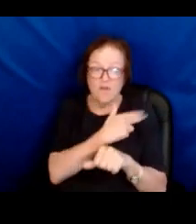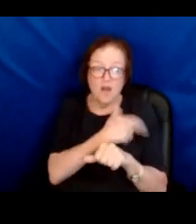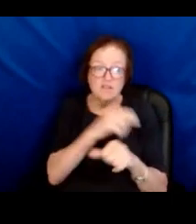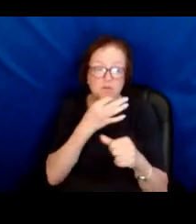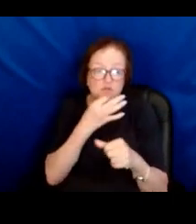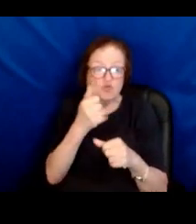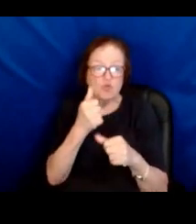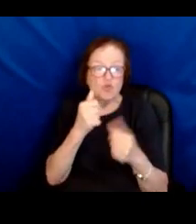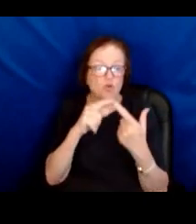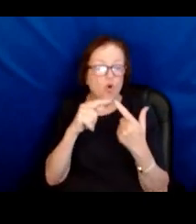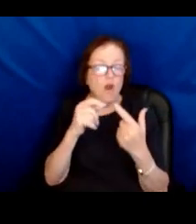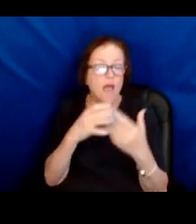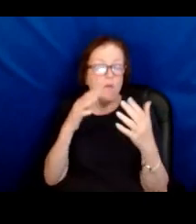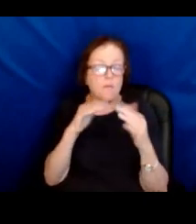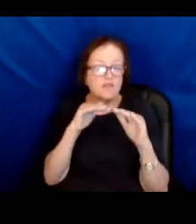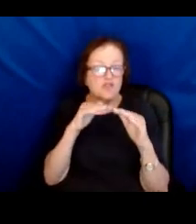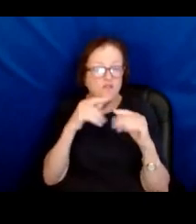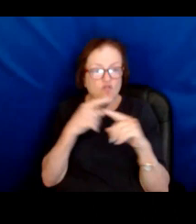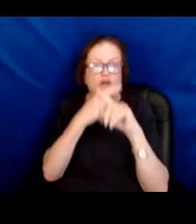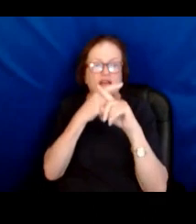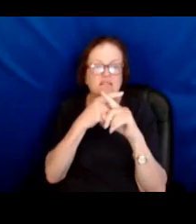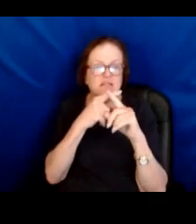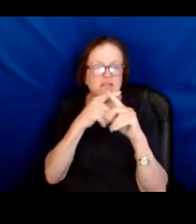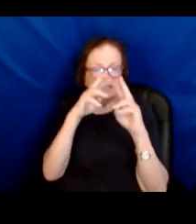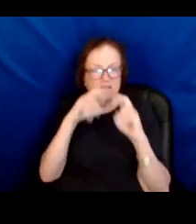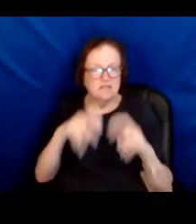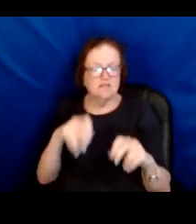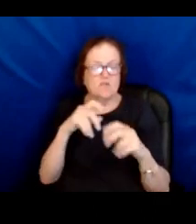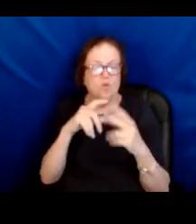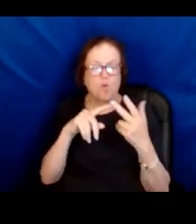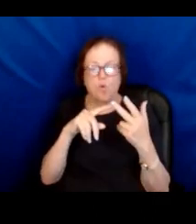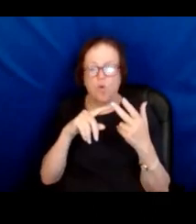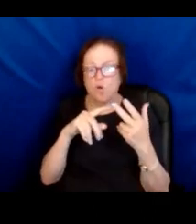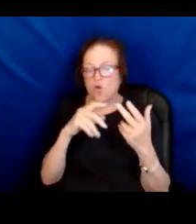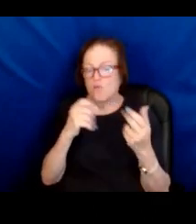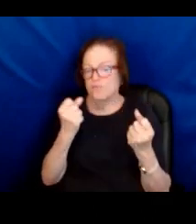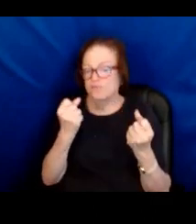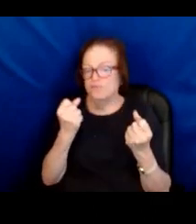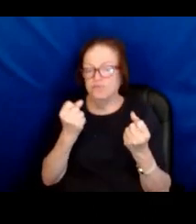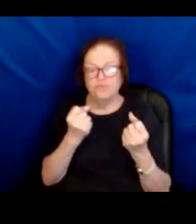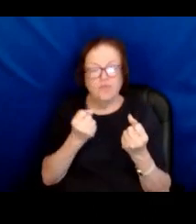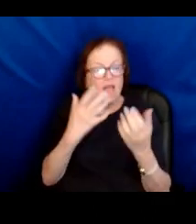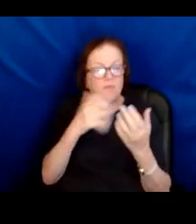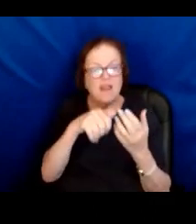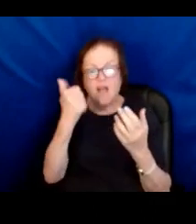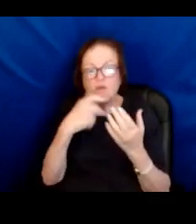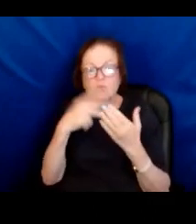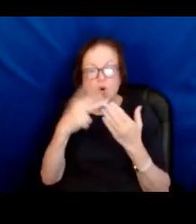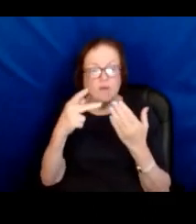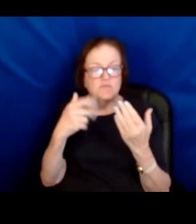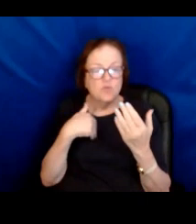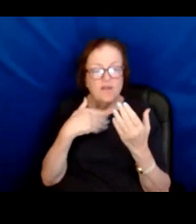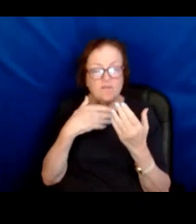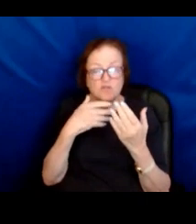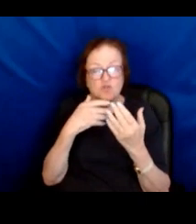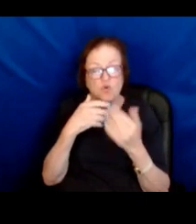much mobile crisis work are we doing, or ACT team capacity do we have to try to prevent crises or divert crises